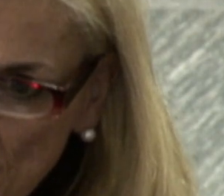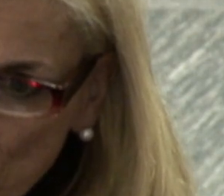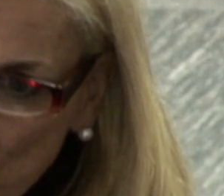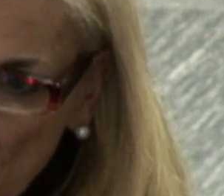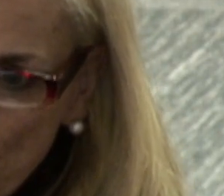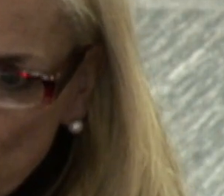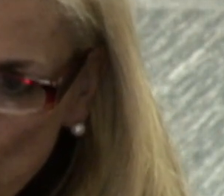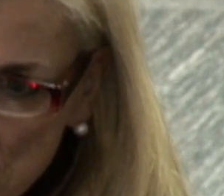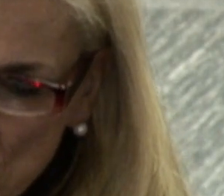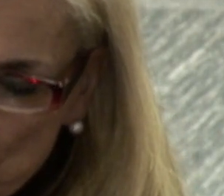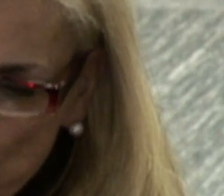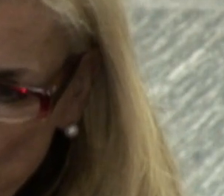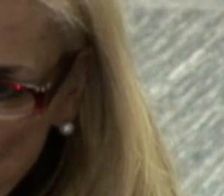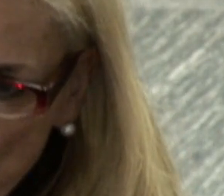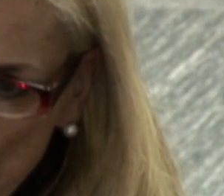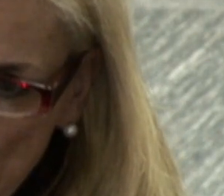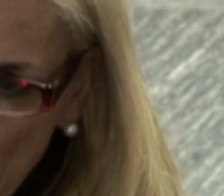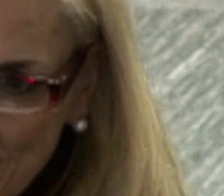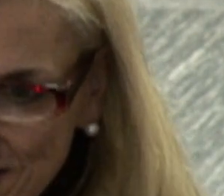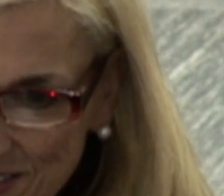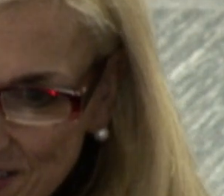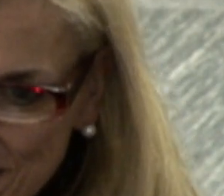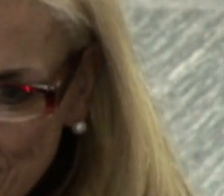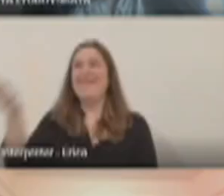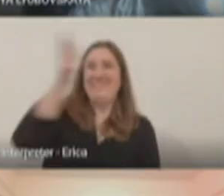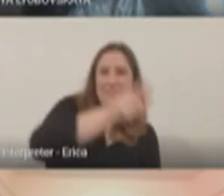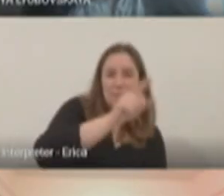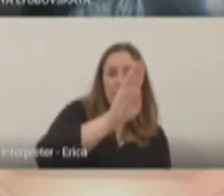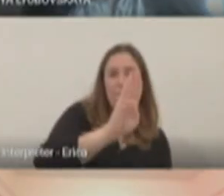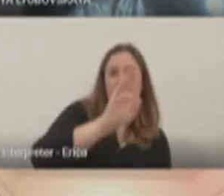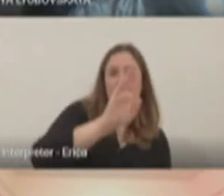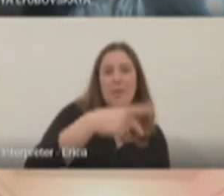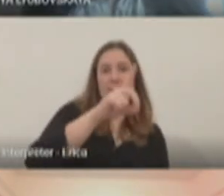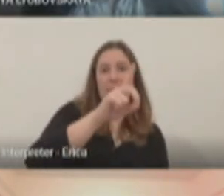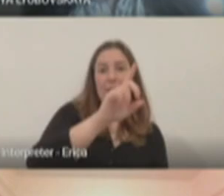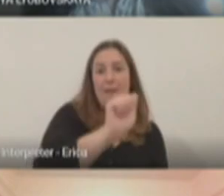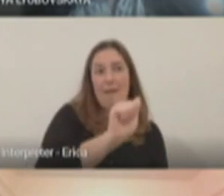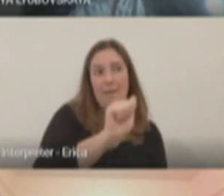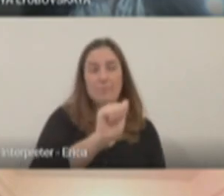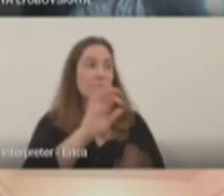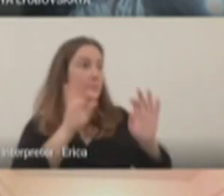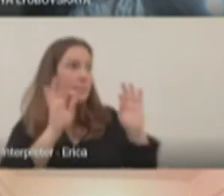first, and then we'll have the presentation from the Bpda. Chief? Perfect.